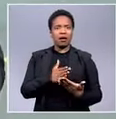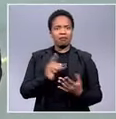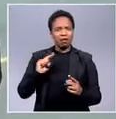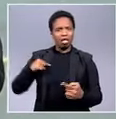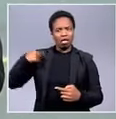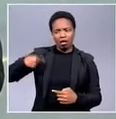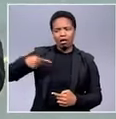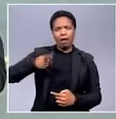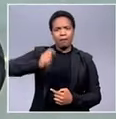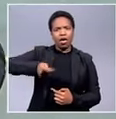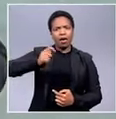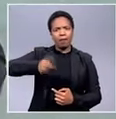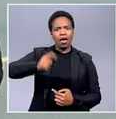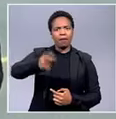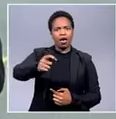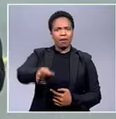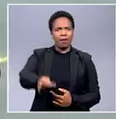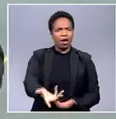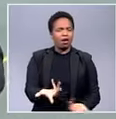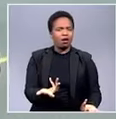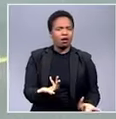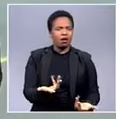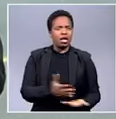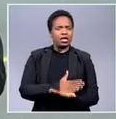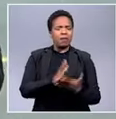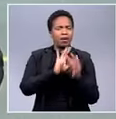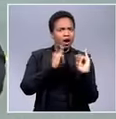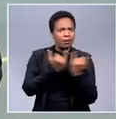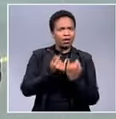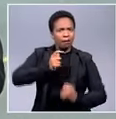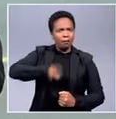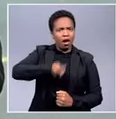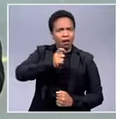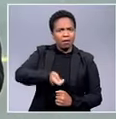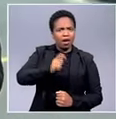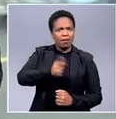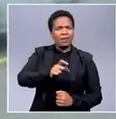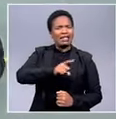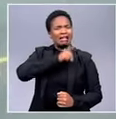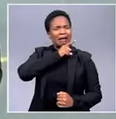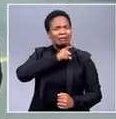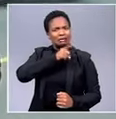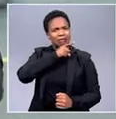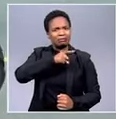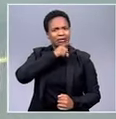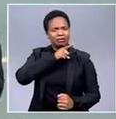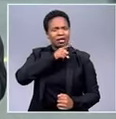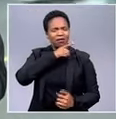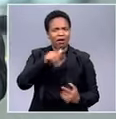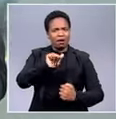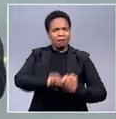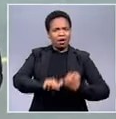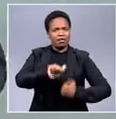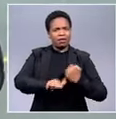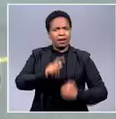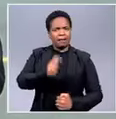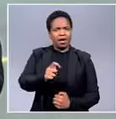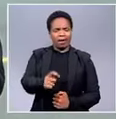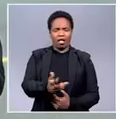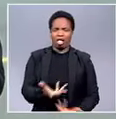been paying e-tolls constantly. Even the big companies that have paid thousands of rands into e-tolls every month will